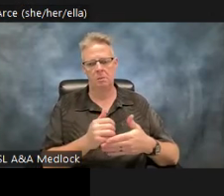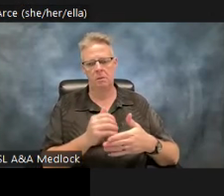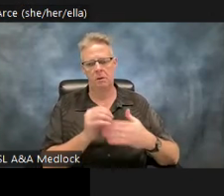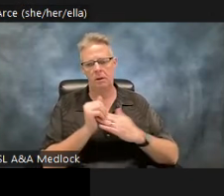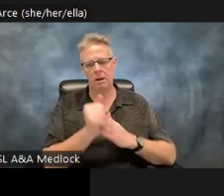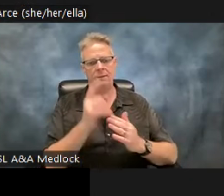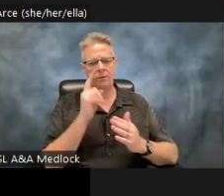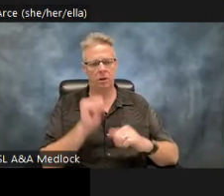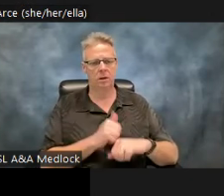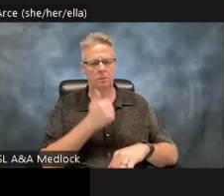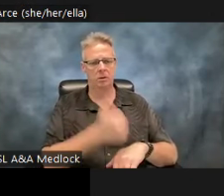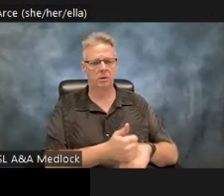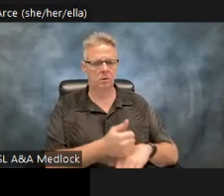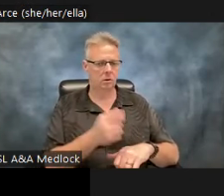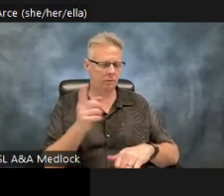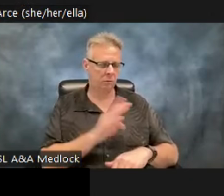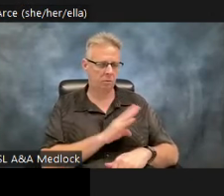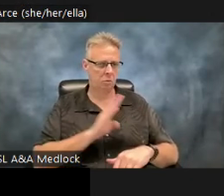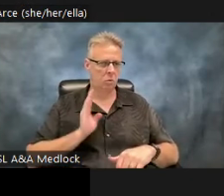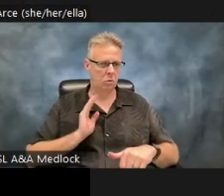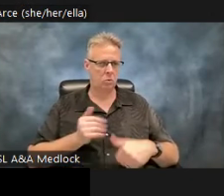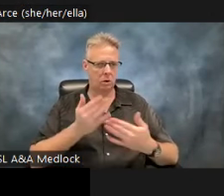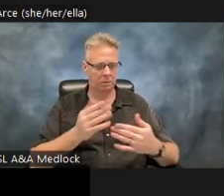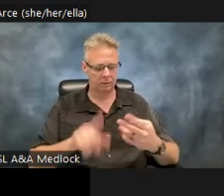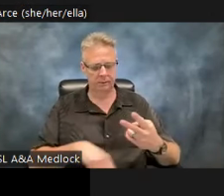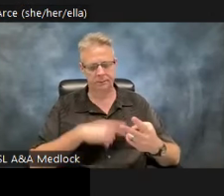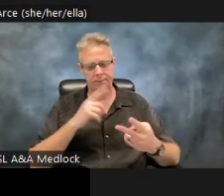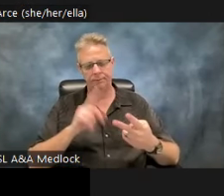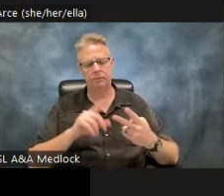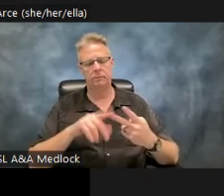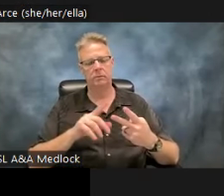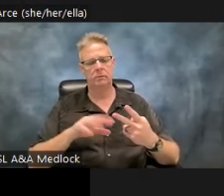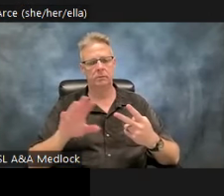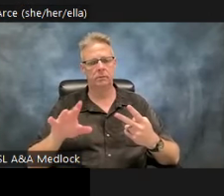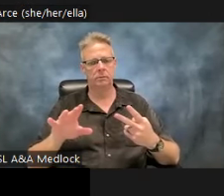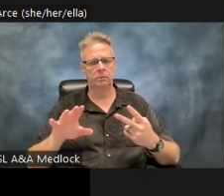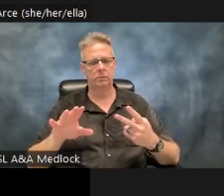of board recommendations. The other,